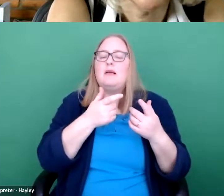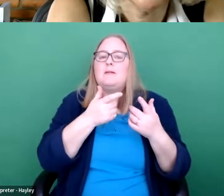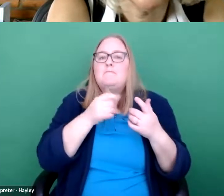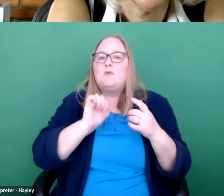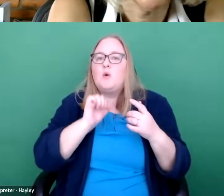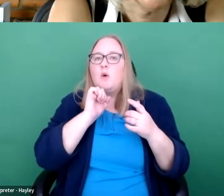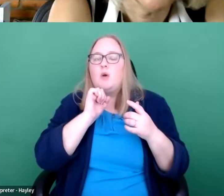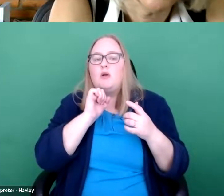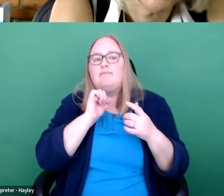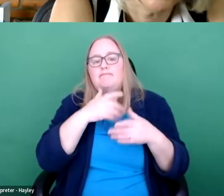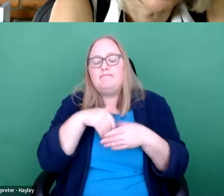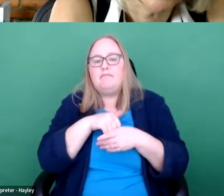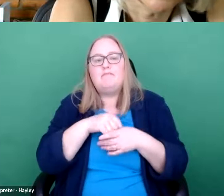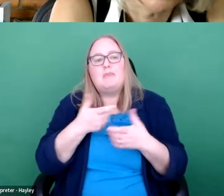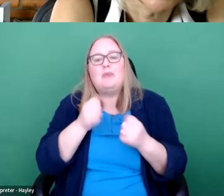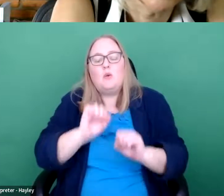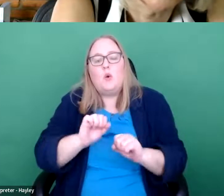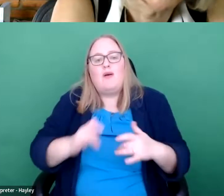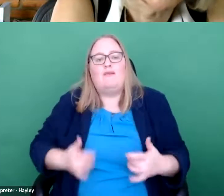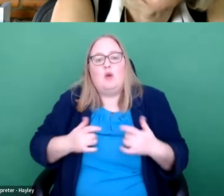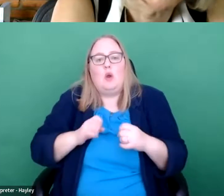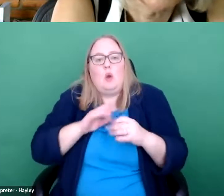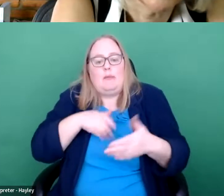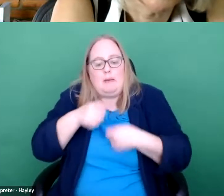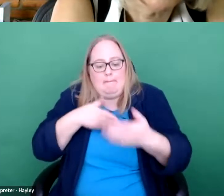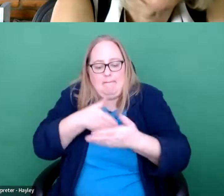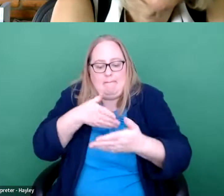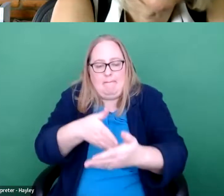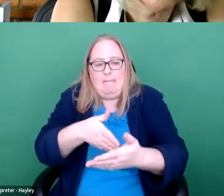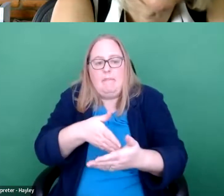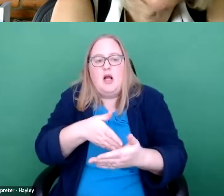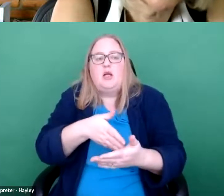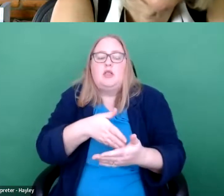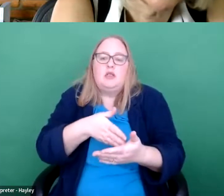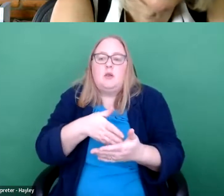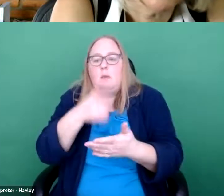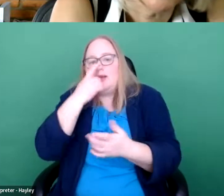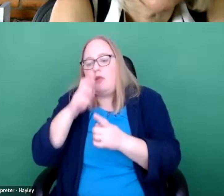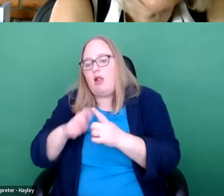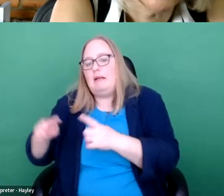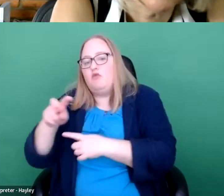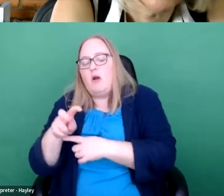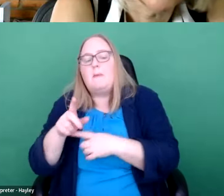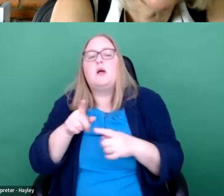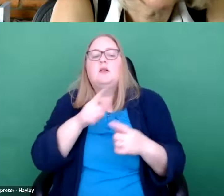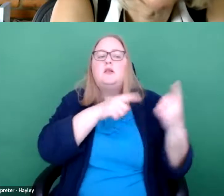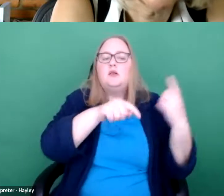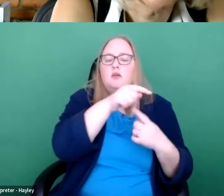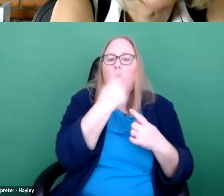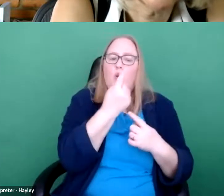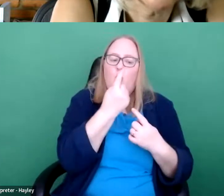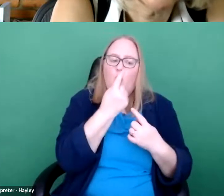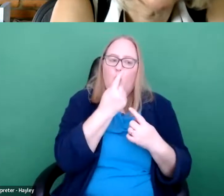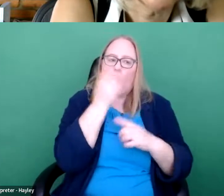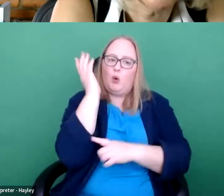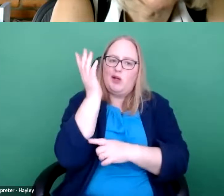within the movements, if we look at who gets to speak within these movements, I think that's something that kind of that paradigm and